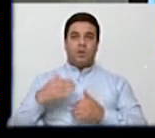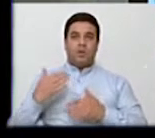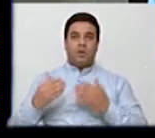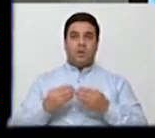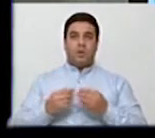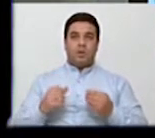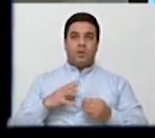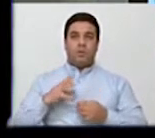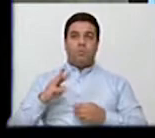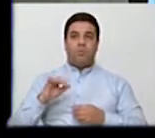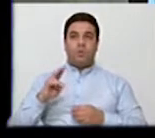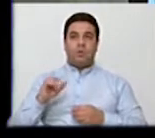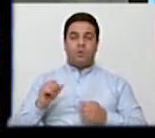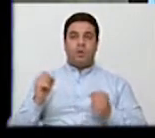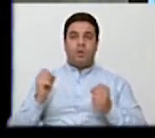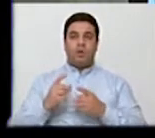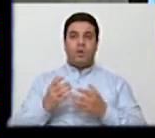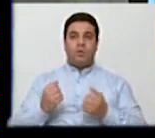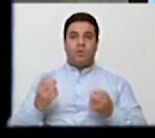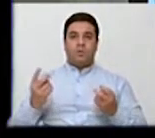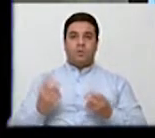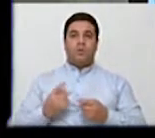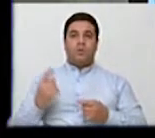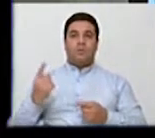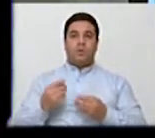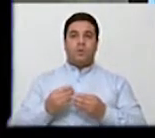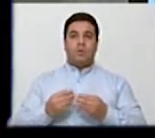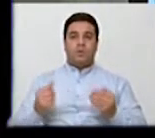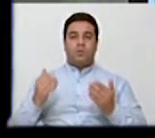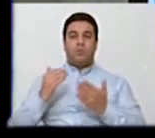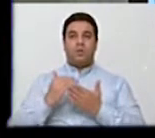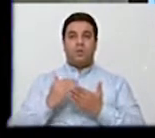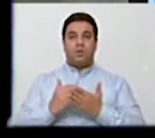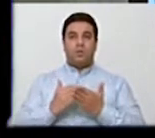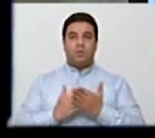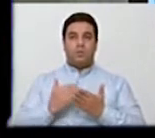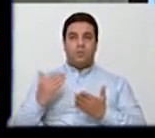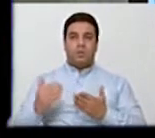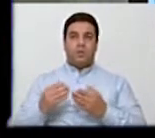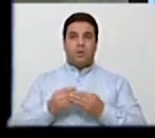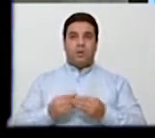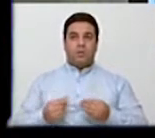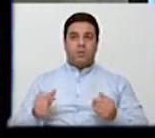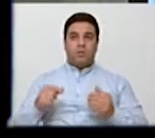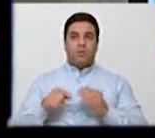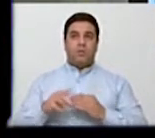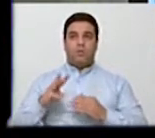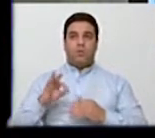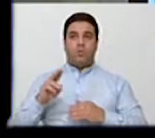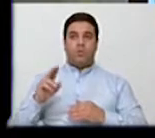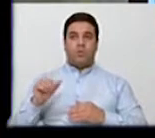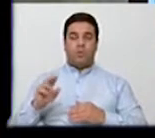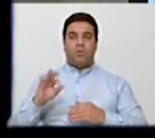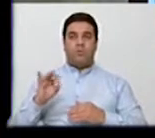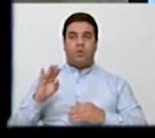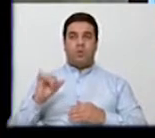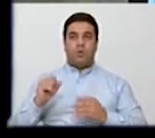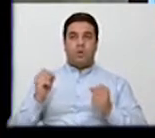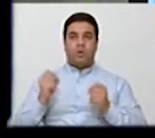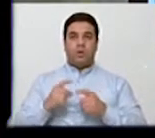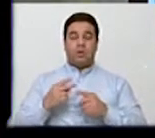erigan modda miqdorini aniqlab olishimiz kerak. Birinchi eritmani tarkibida, demak, eritmani modda miqdorini aniqlashimiz